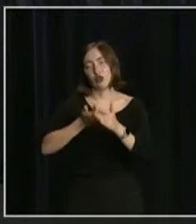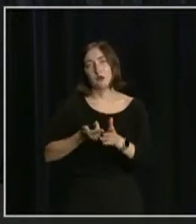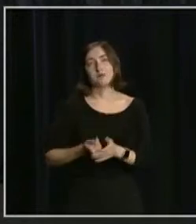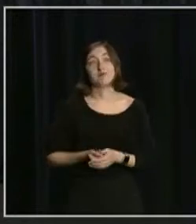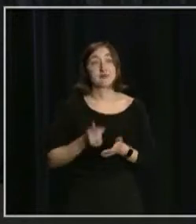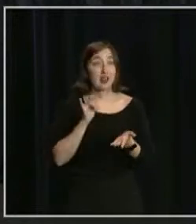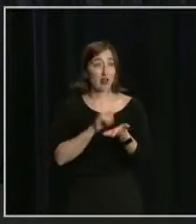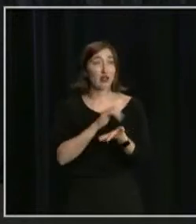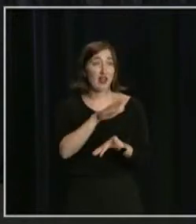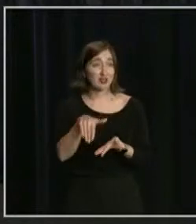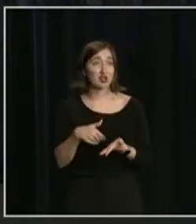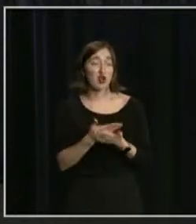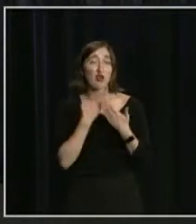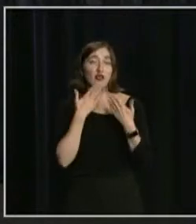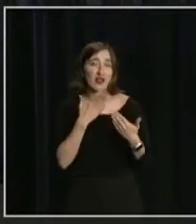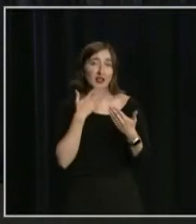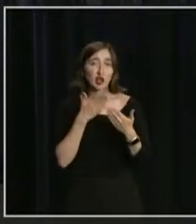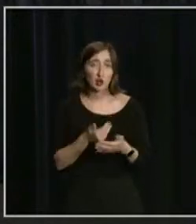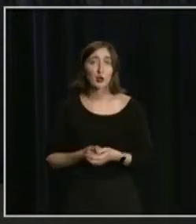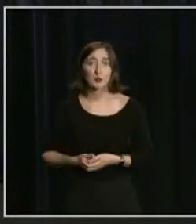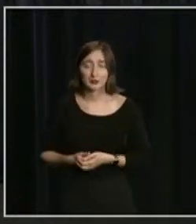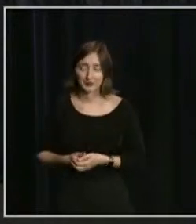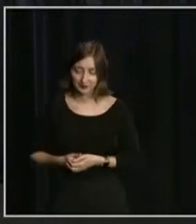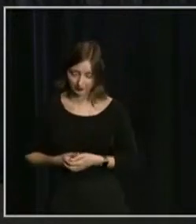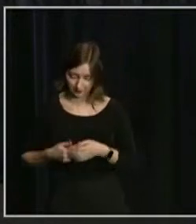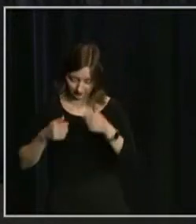That's all we have tonight. Thank you. All right, thank you.